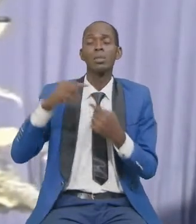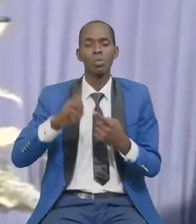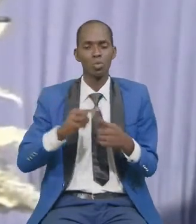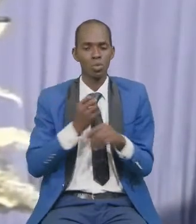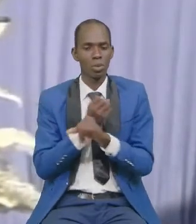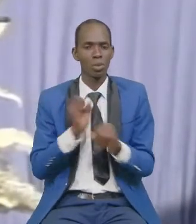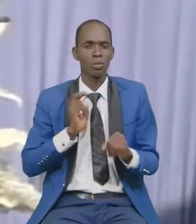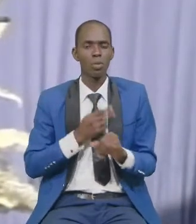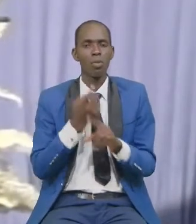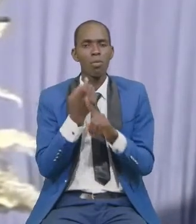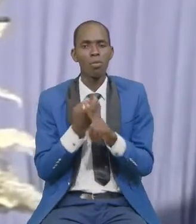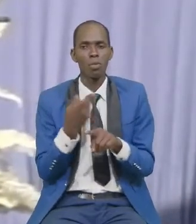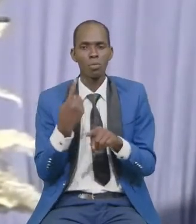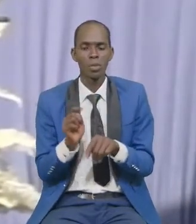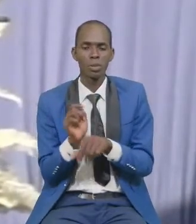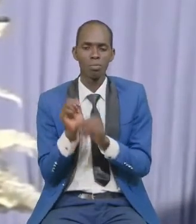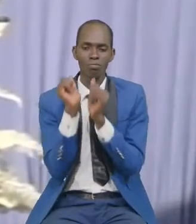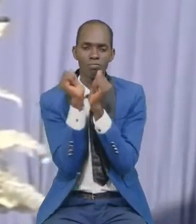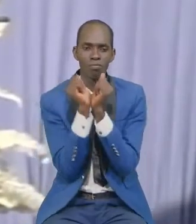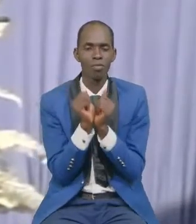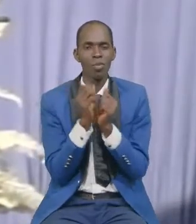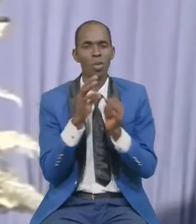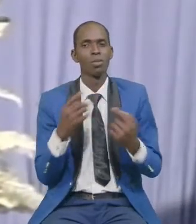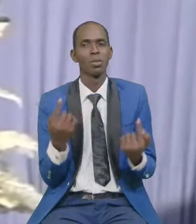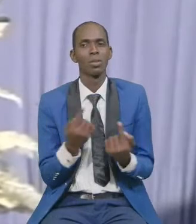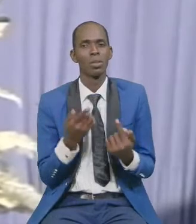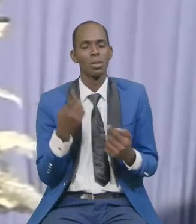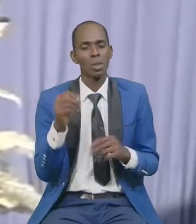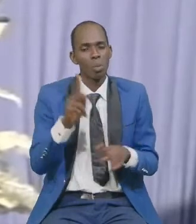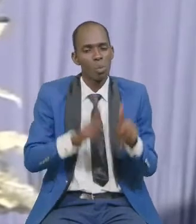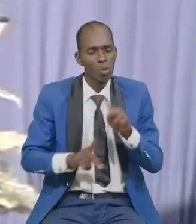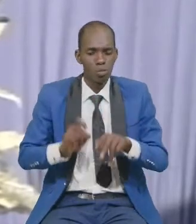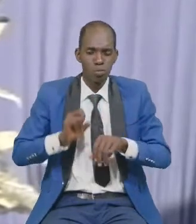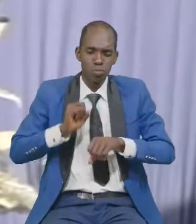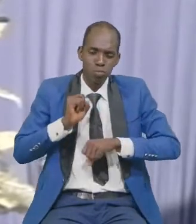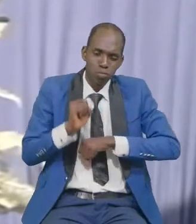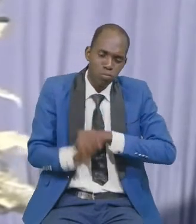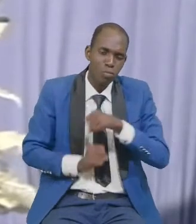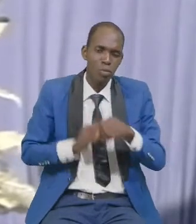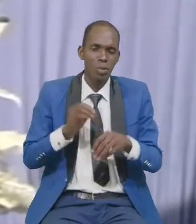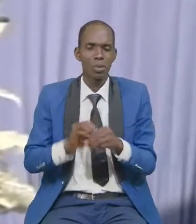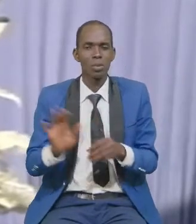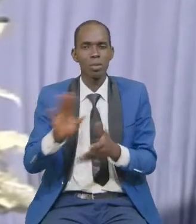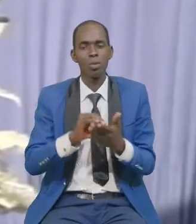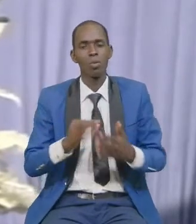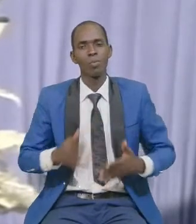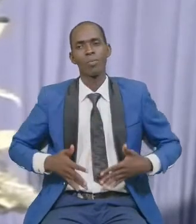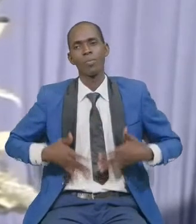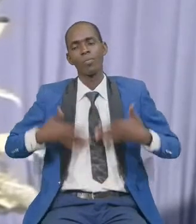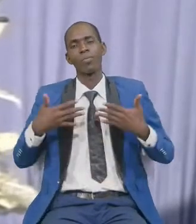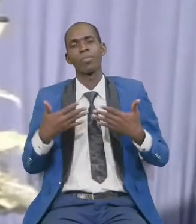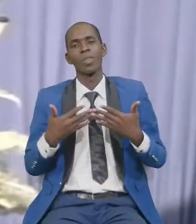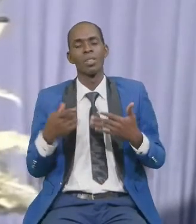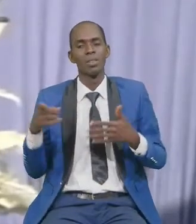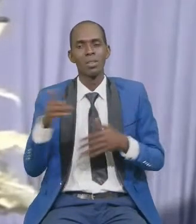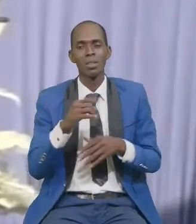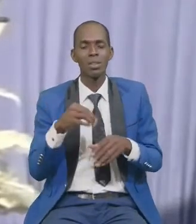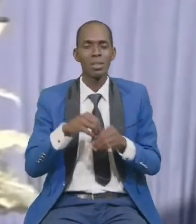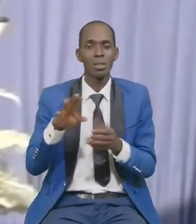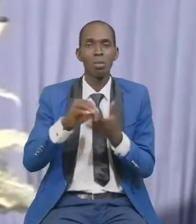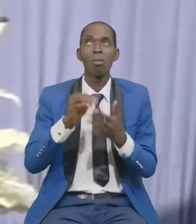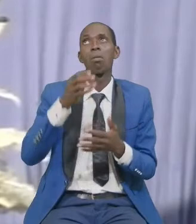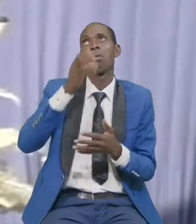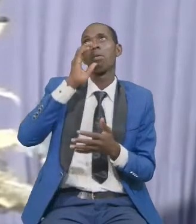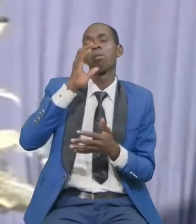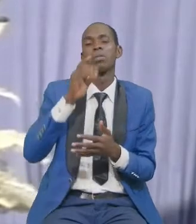slavery. There are people who struggle in their lives. Maybe drunkenness, they struggle. They are not